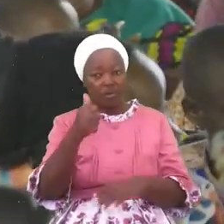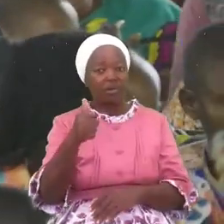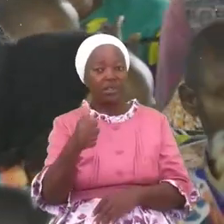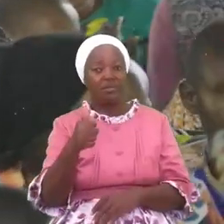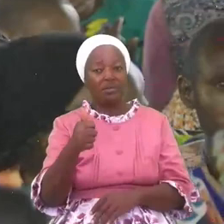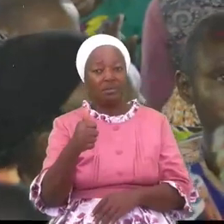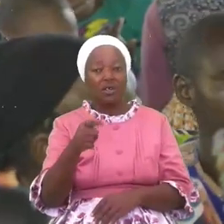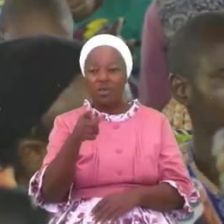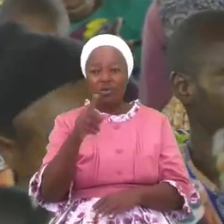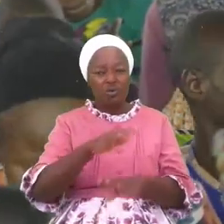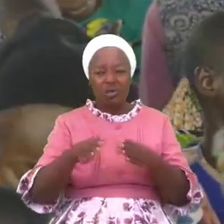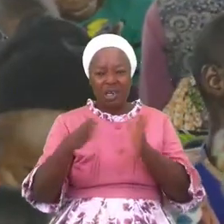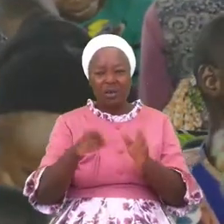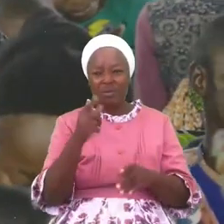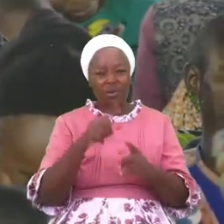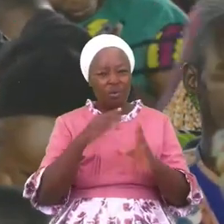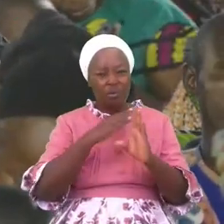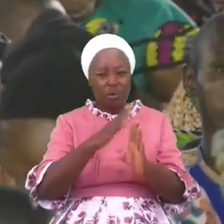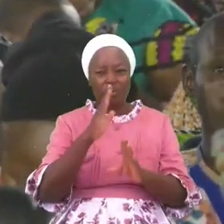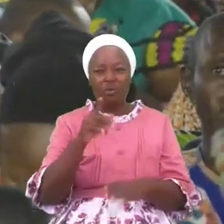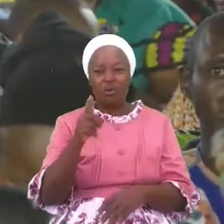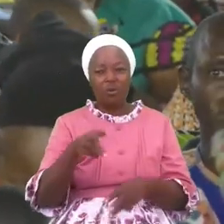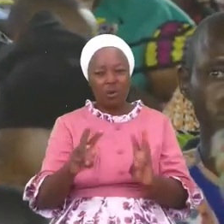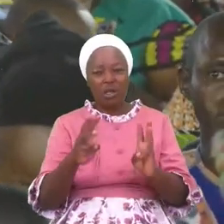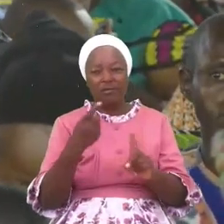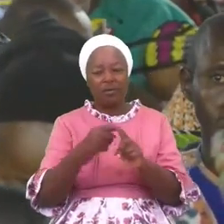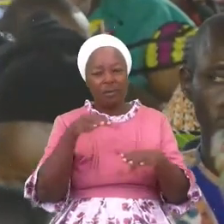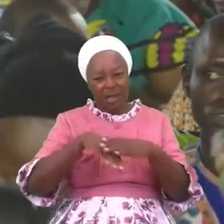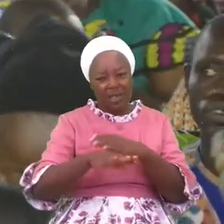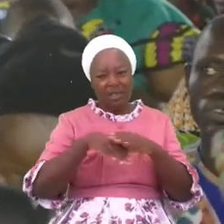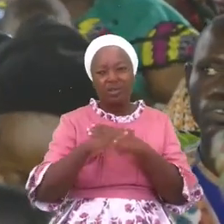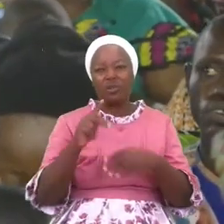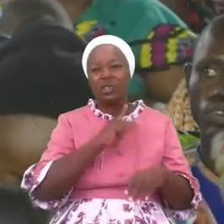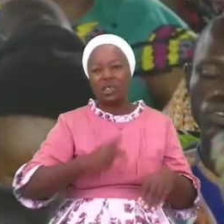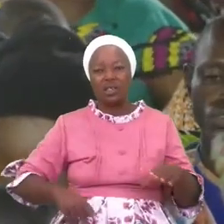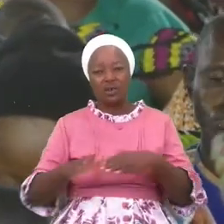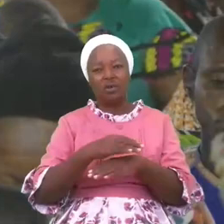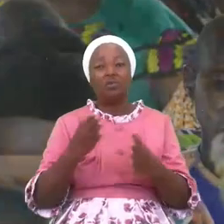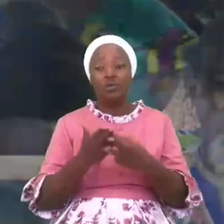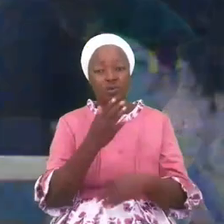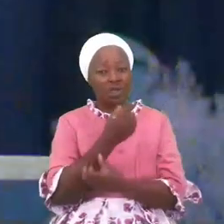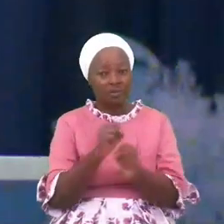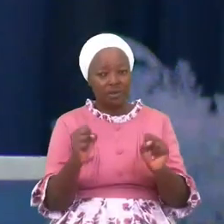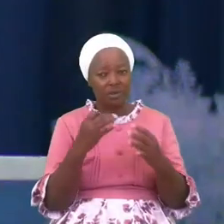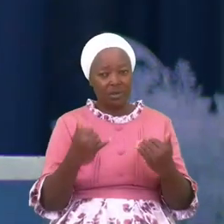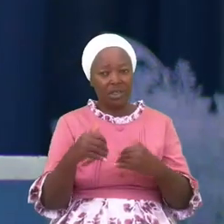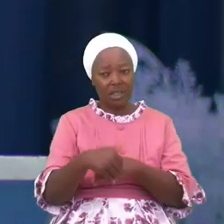And once you do that, the counselors will locate you and they'll come to you. Don't hide